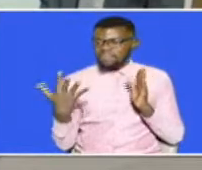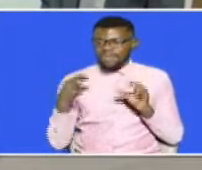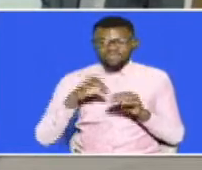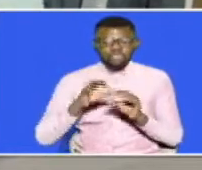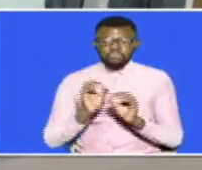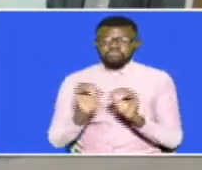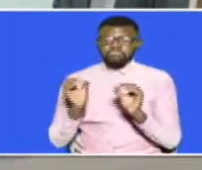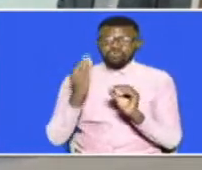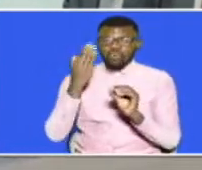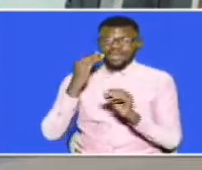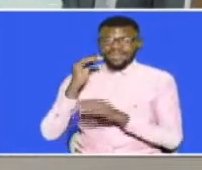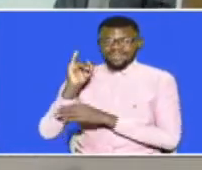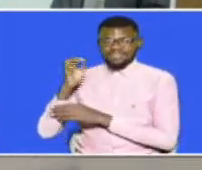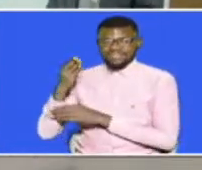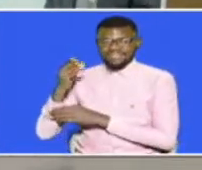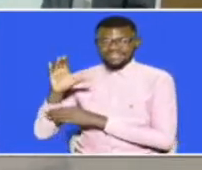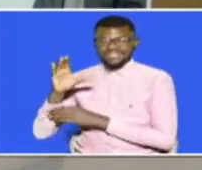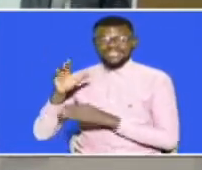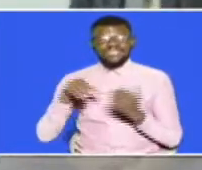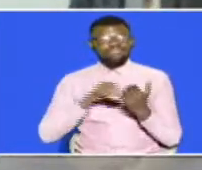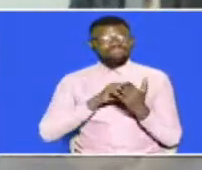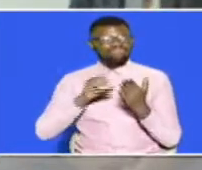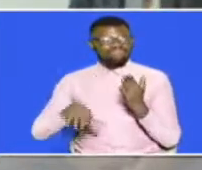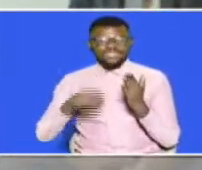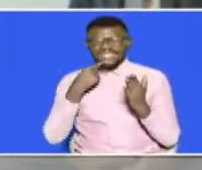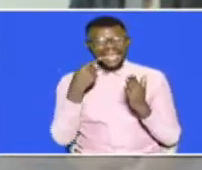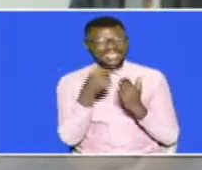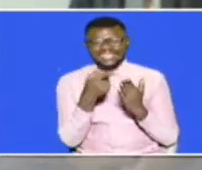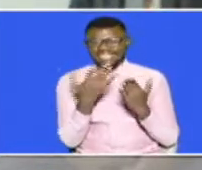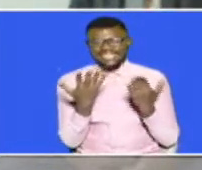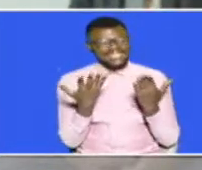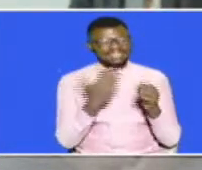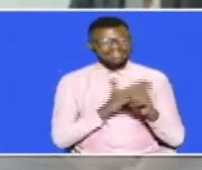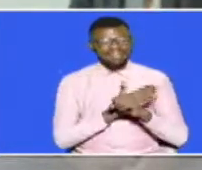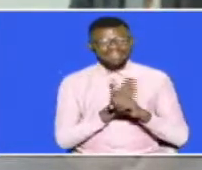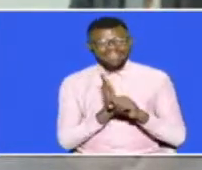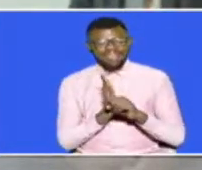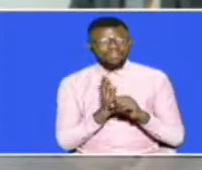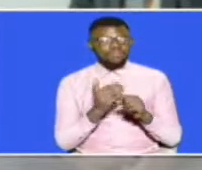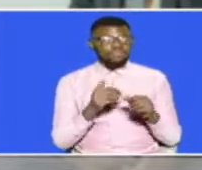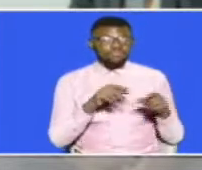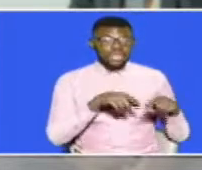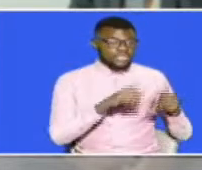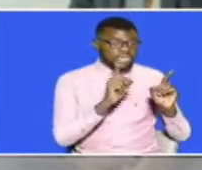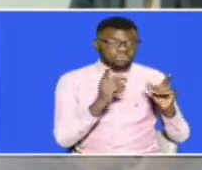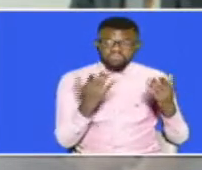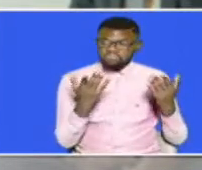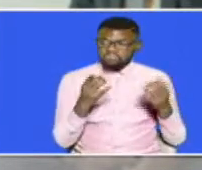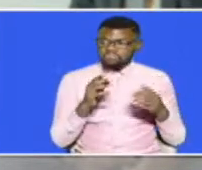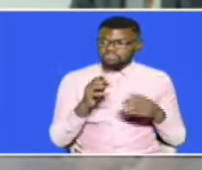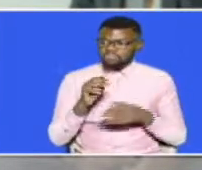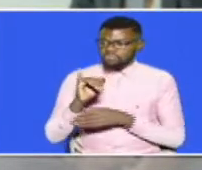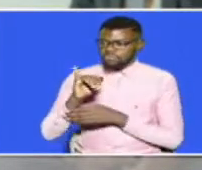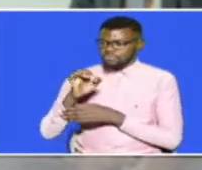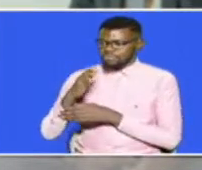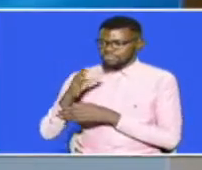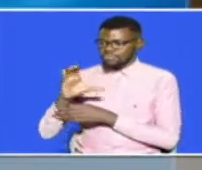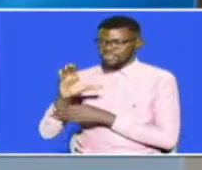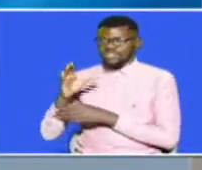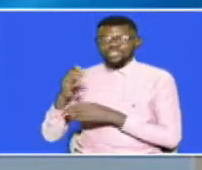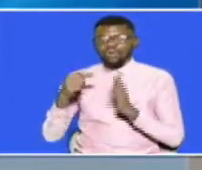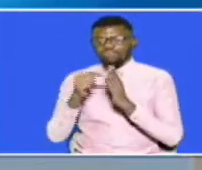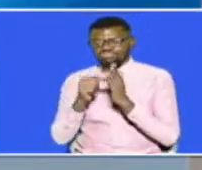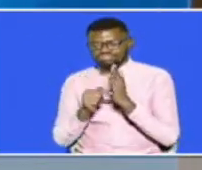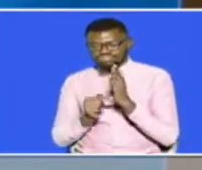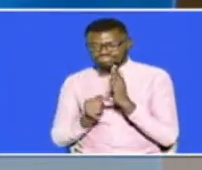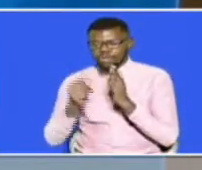Electoral Commission locked him out on technicality. Kalonzo is among those who failed to satisfy IEBC's strict demands